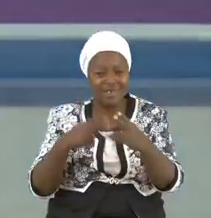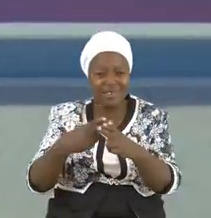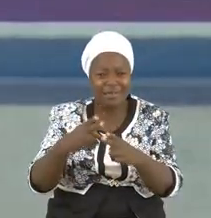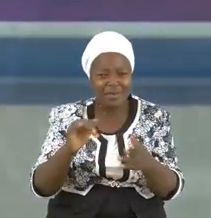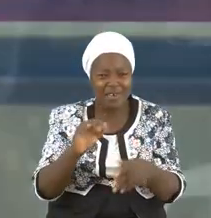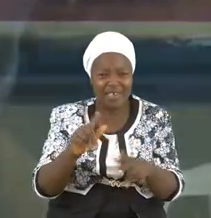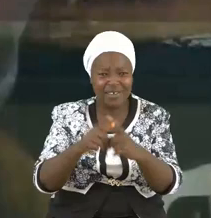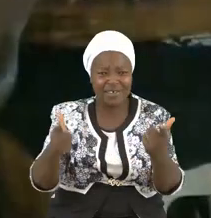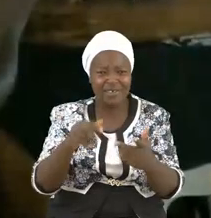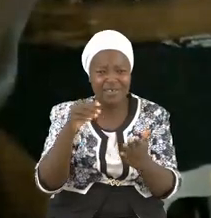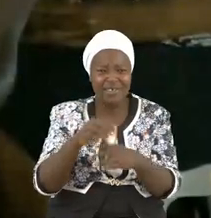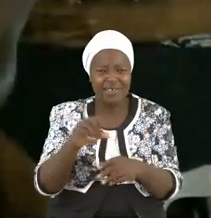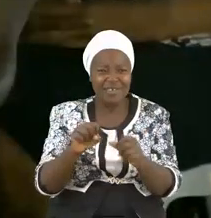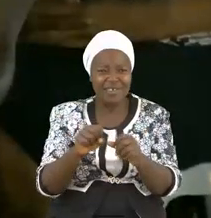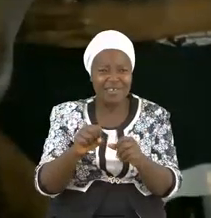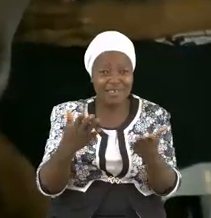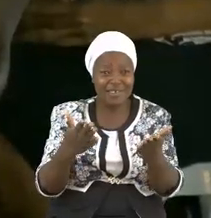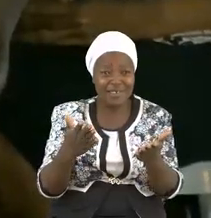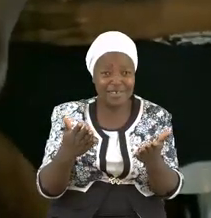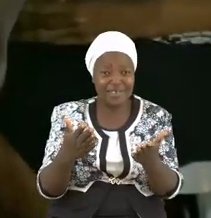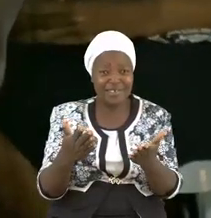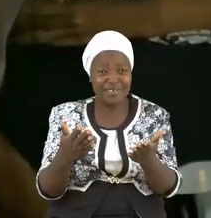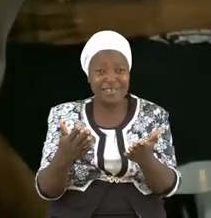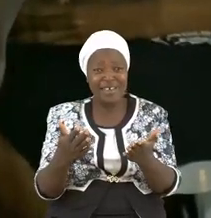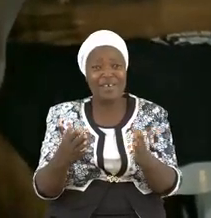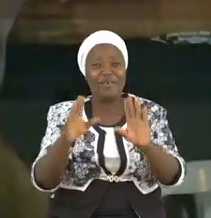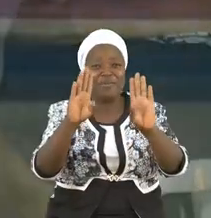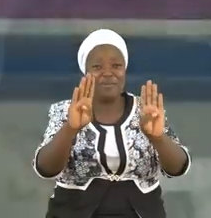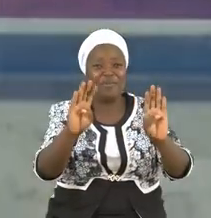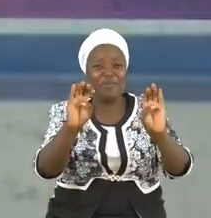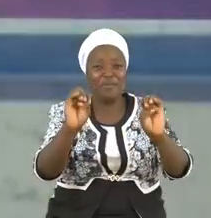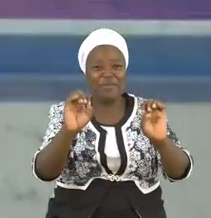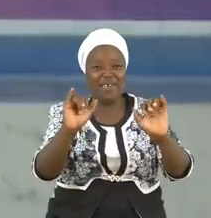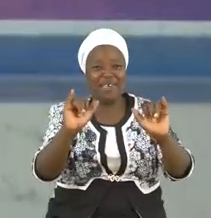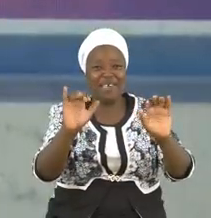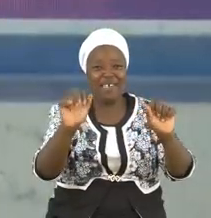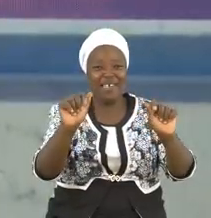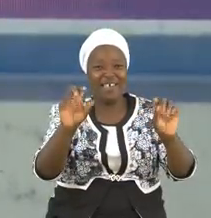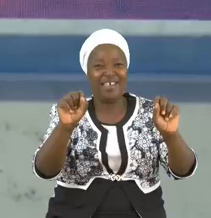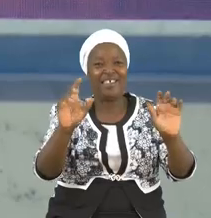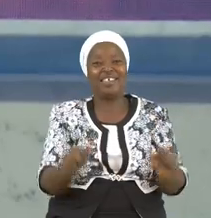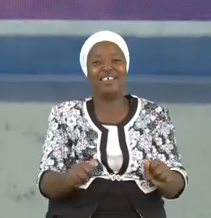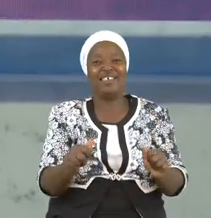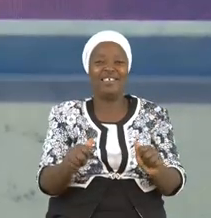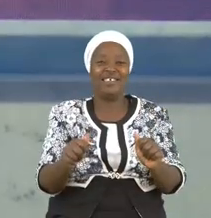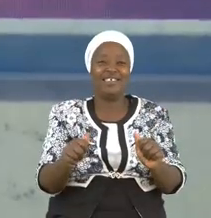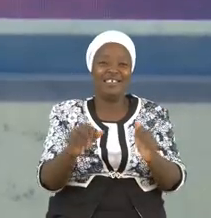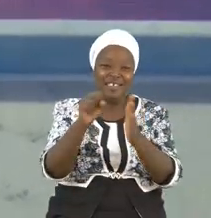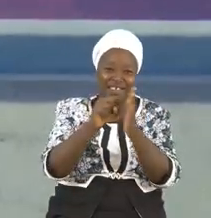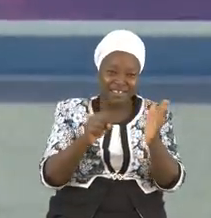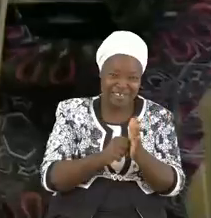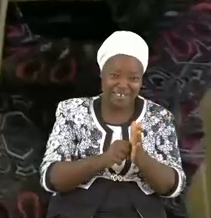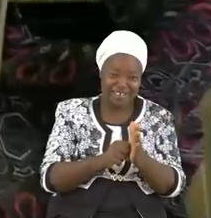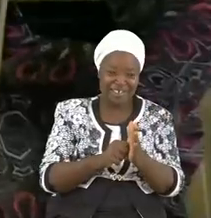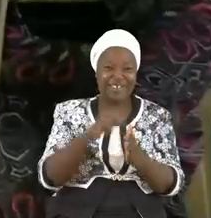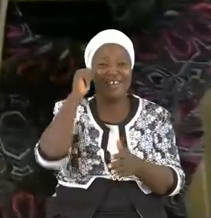here, Yenagoa, by Elsa State, South, Nigeria, West Africa, Africa.